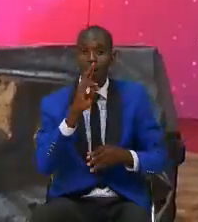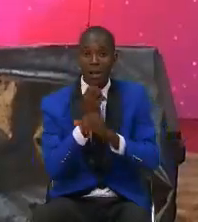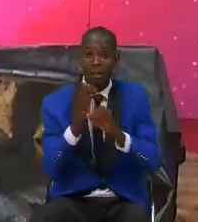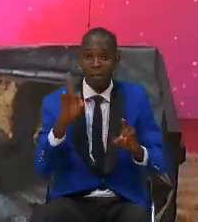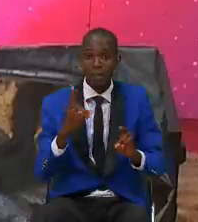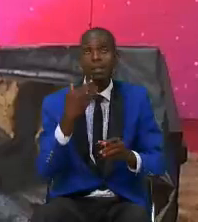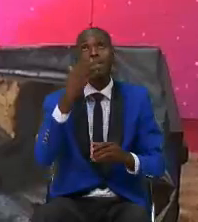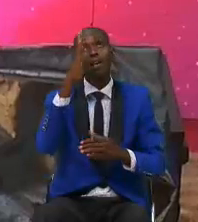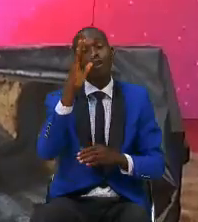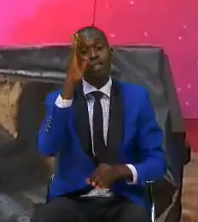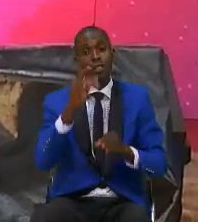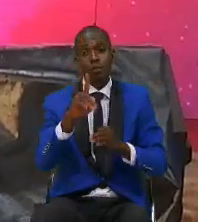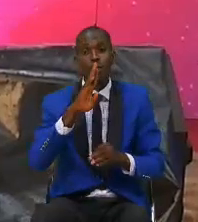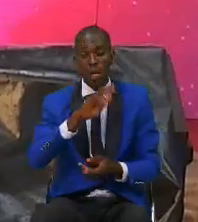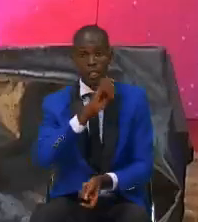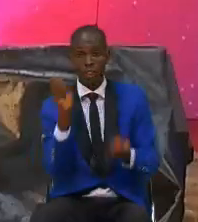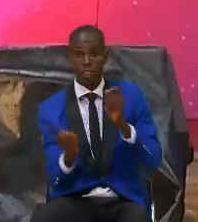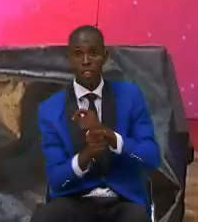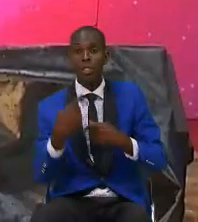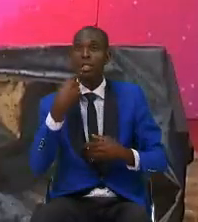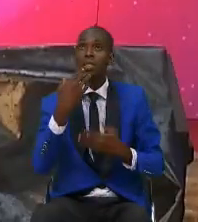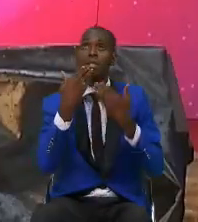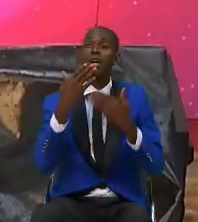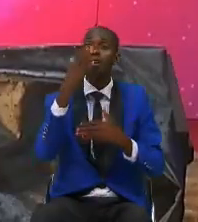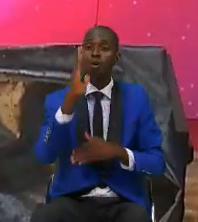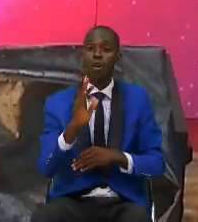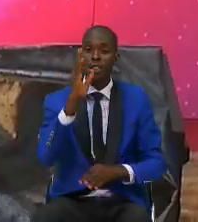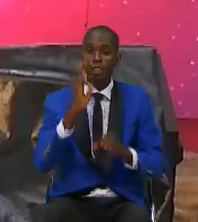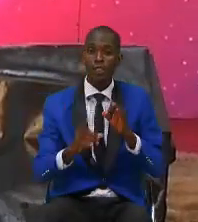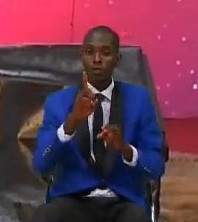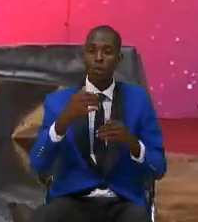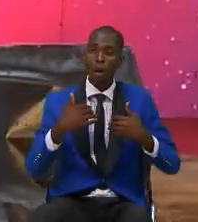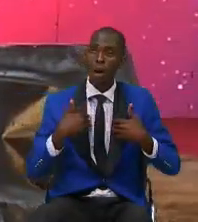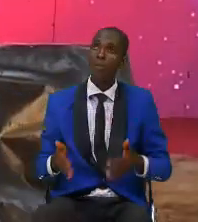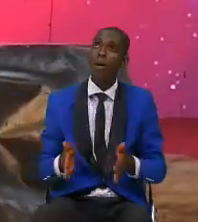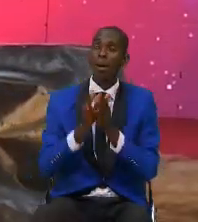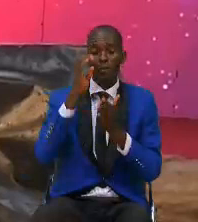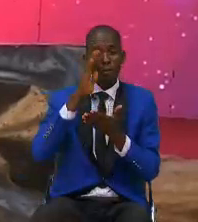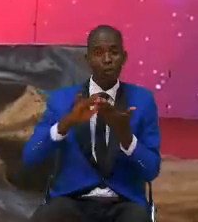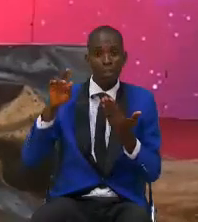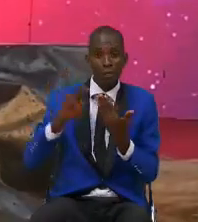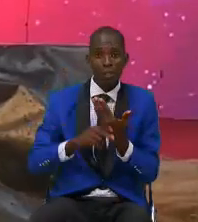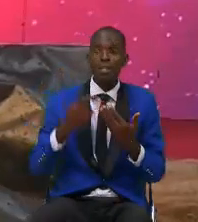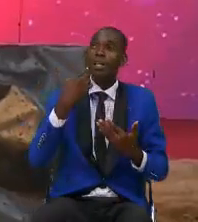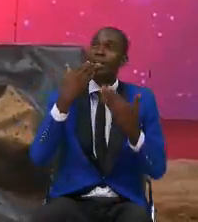are saved, thank God if you have turned around, thank God if you have bent the knee before the Lord, thank God if you